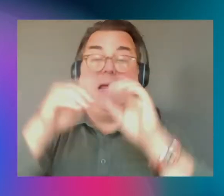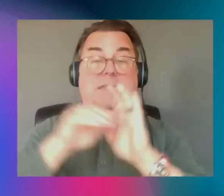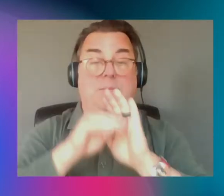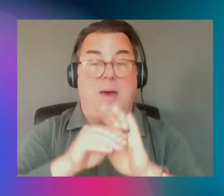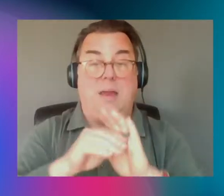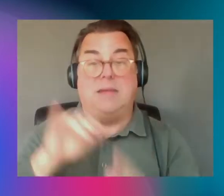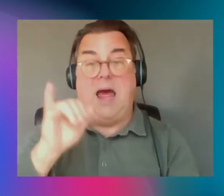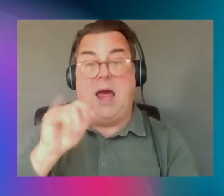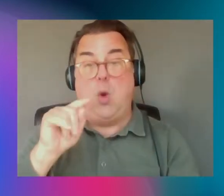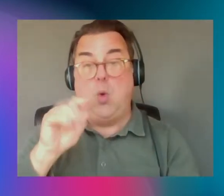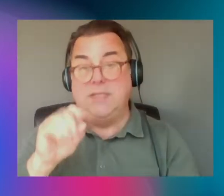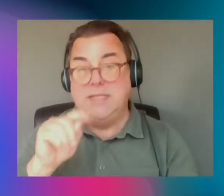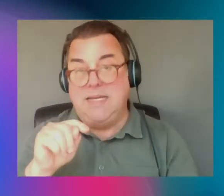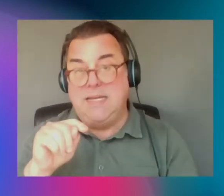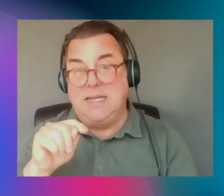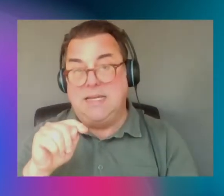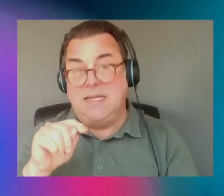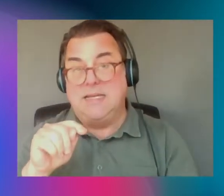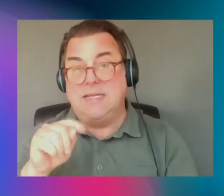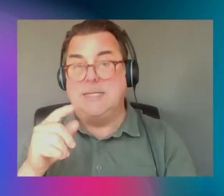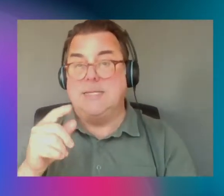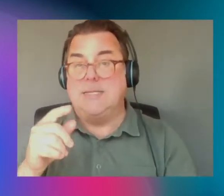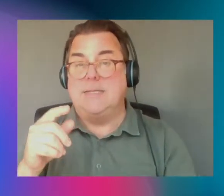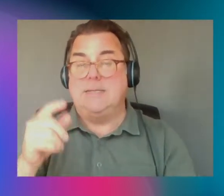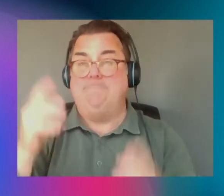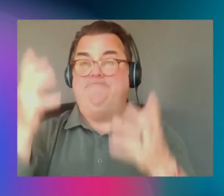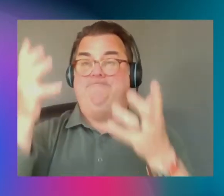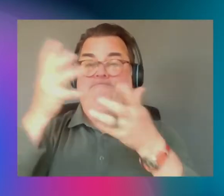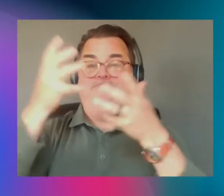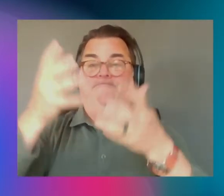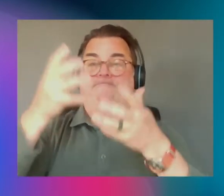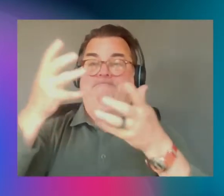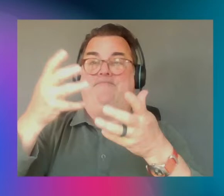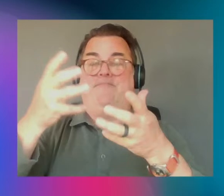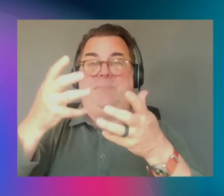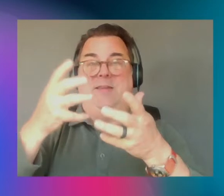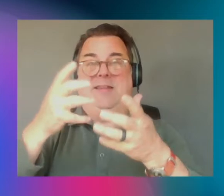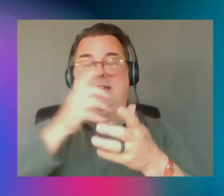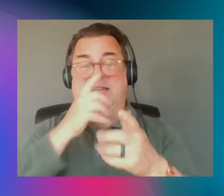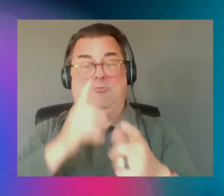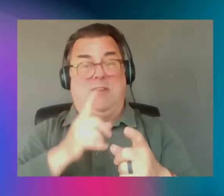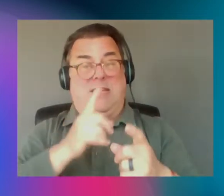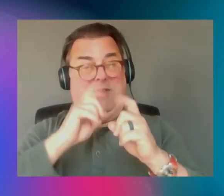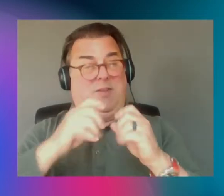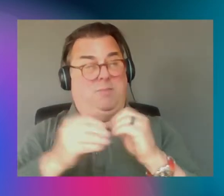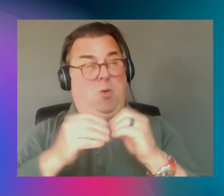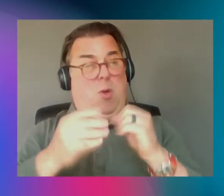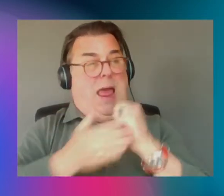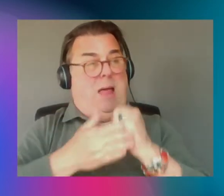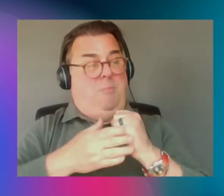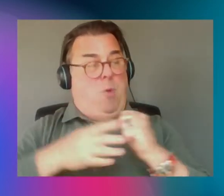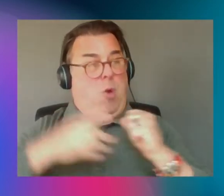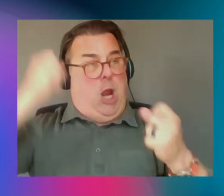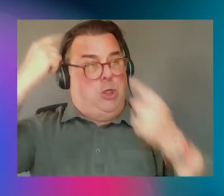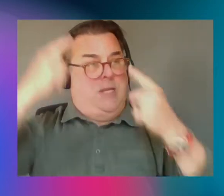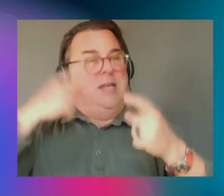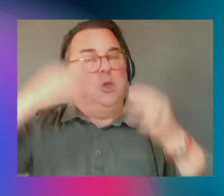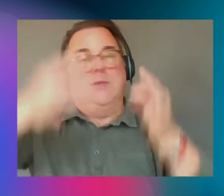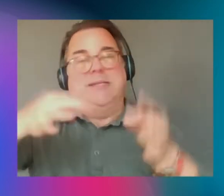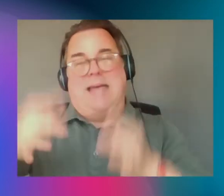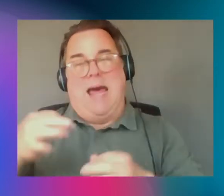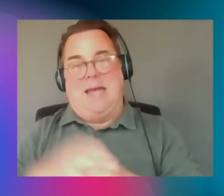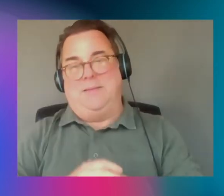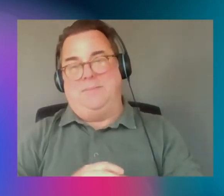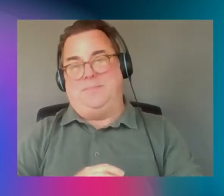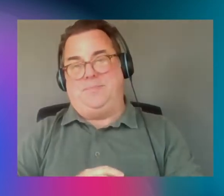devices, but that's not necessarily translating into more insights to make decisions, right? So one of the